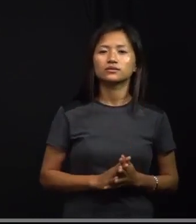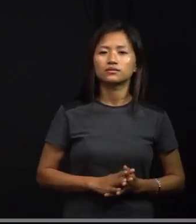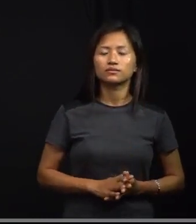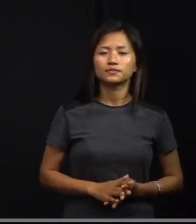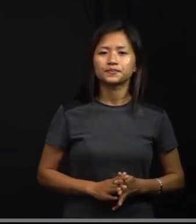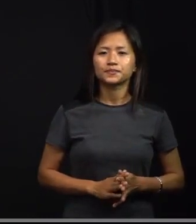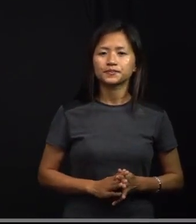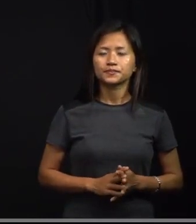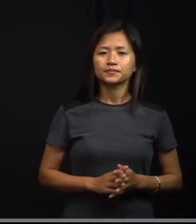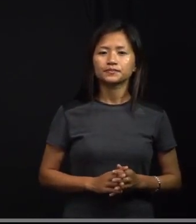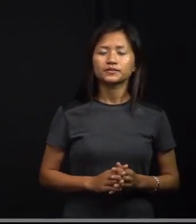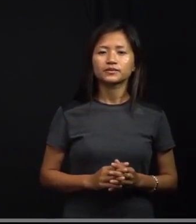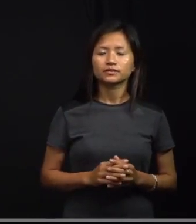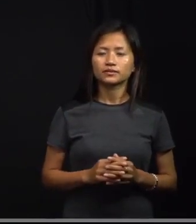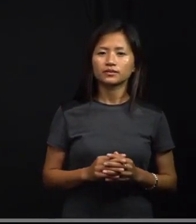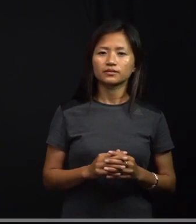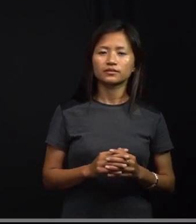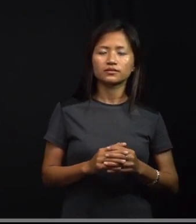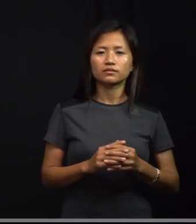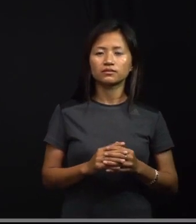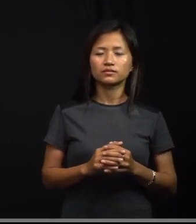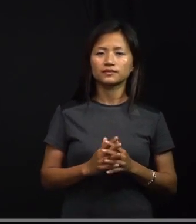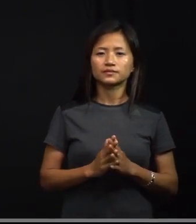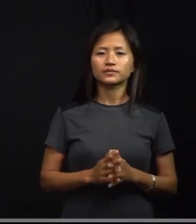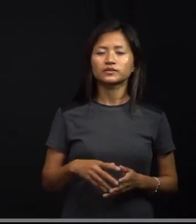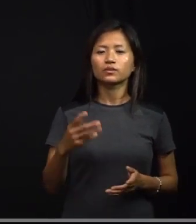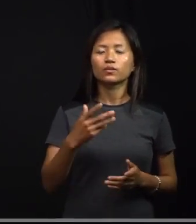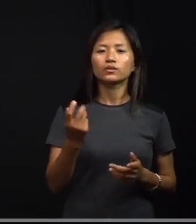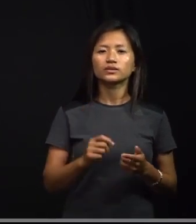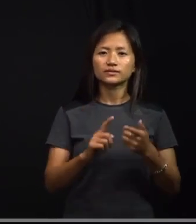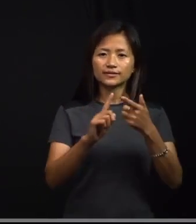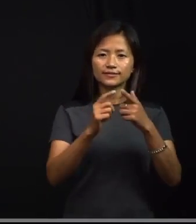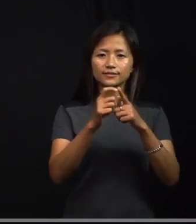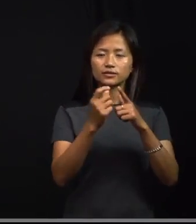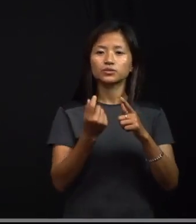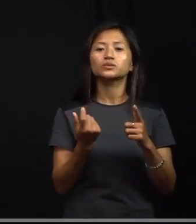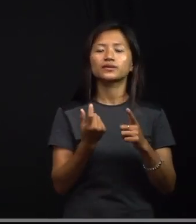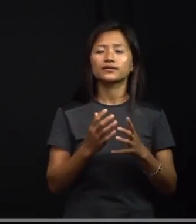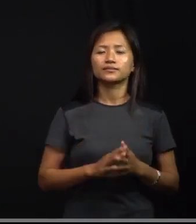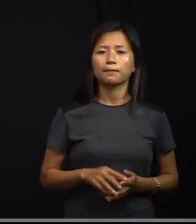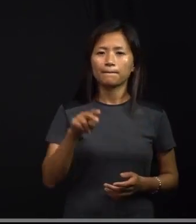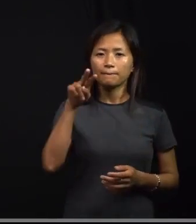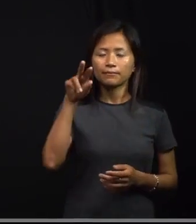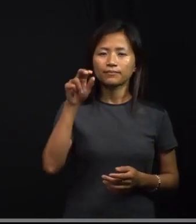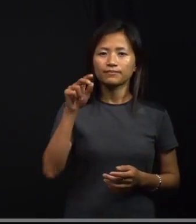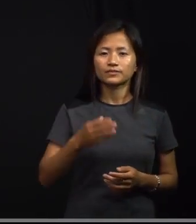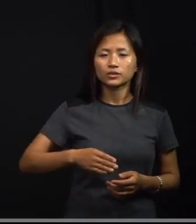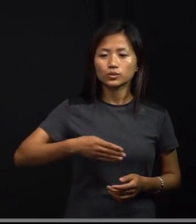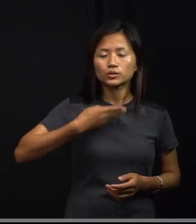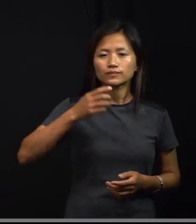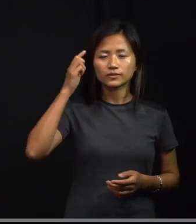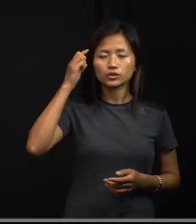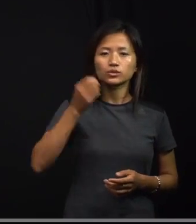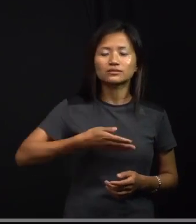So educatum and educere. So what is educatum? This is, the meaning is to teach or